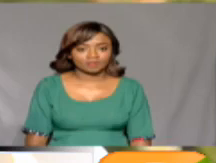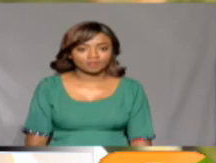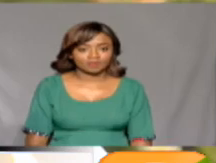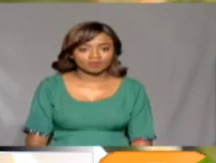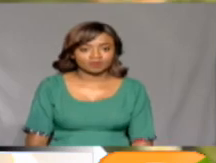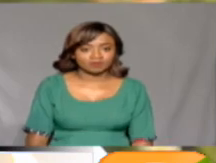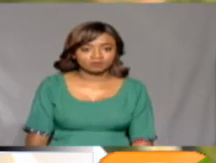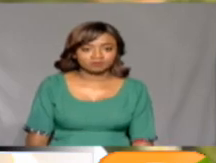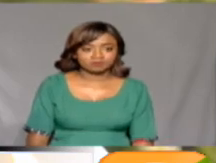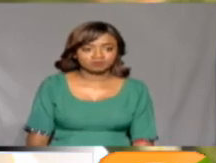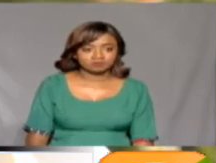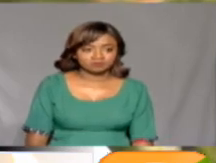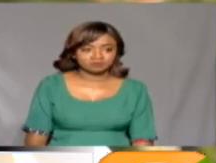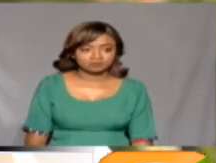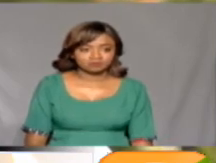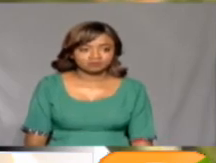says,